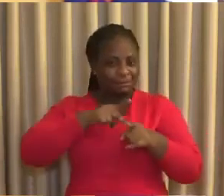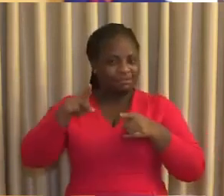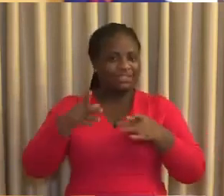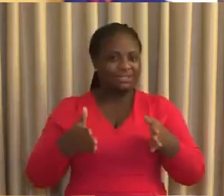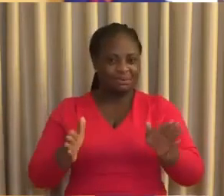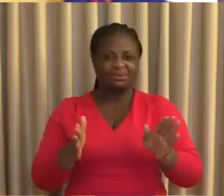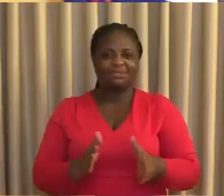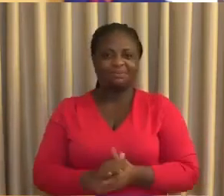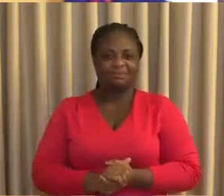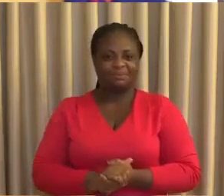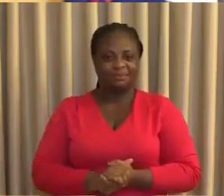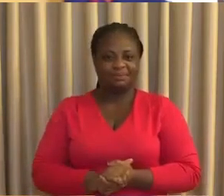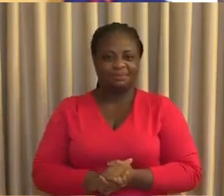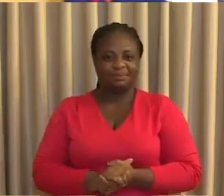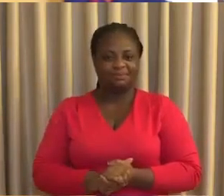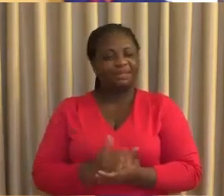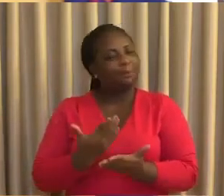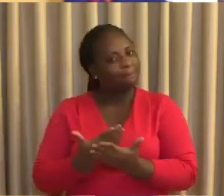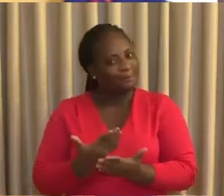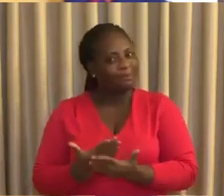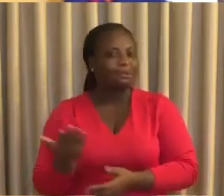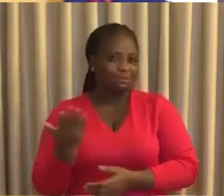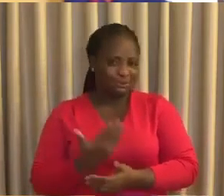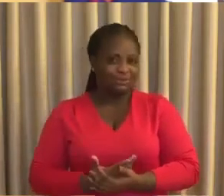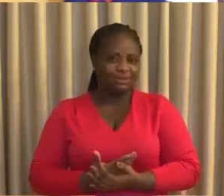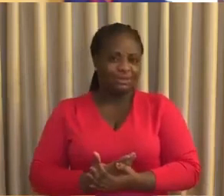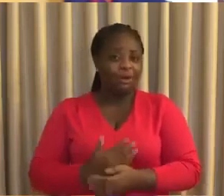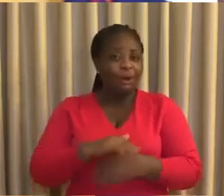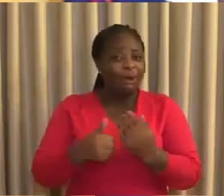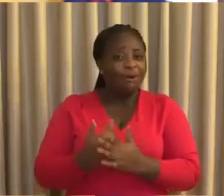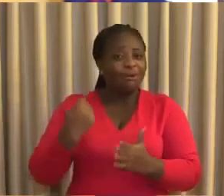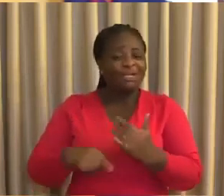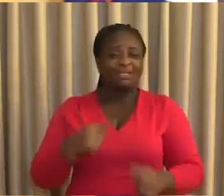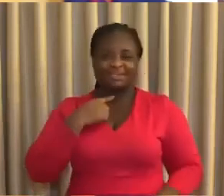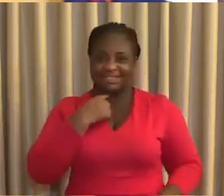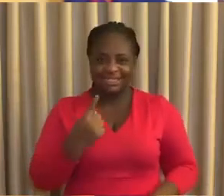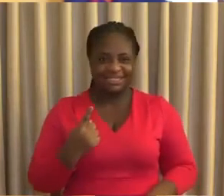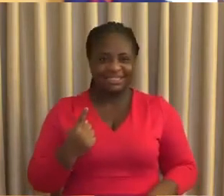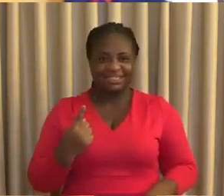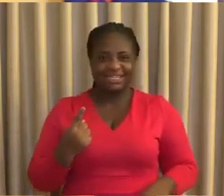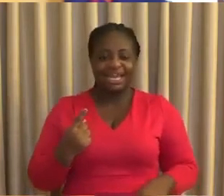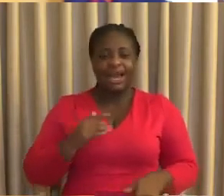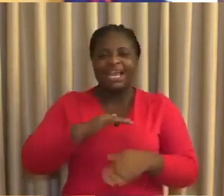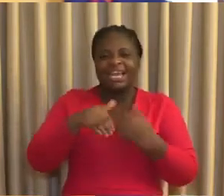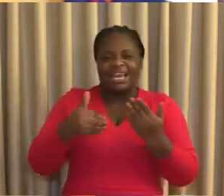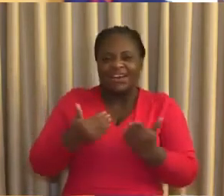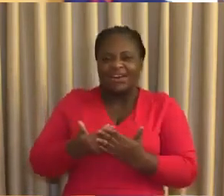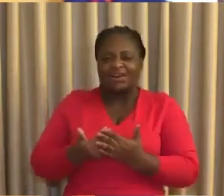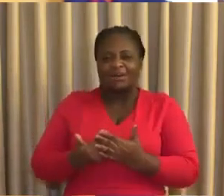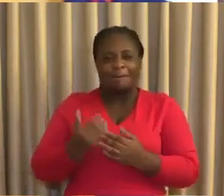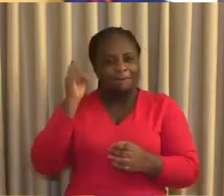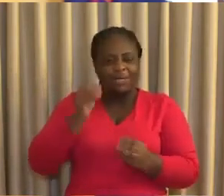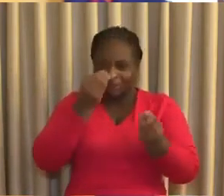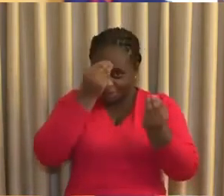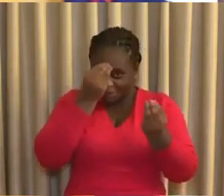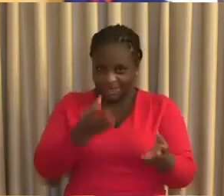Mr. Remo, in some of my case, yen yina yen bomodin ni indiso, yen kopo